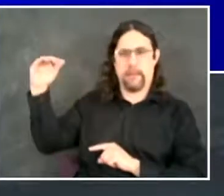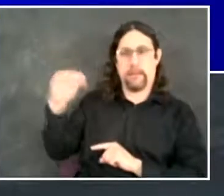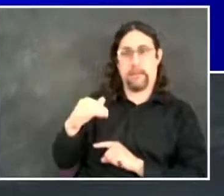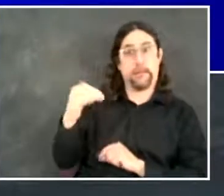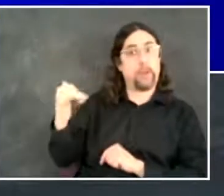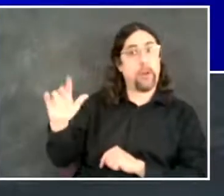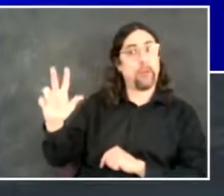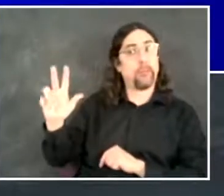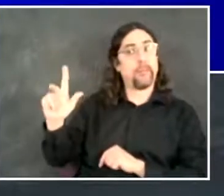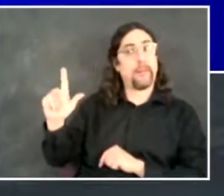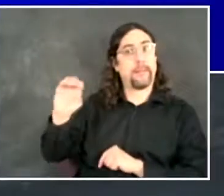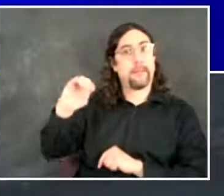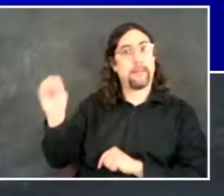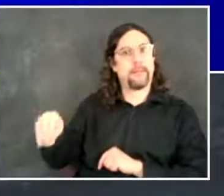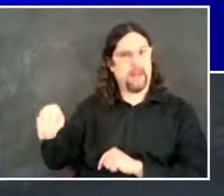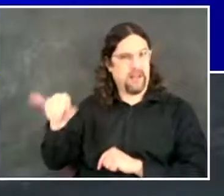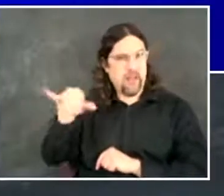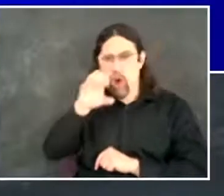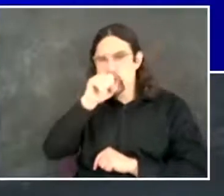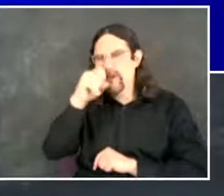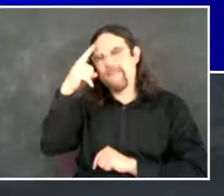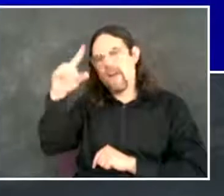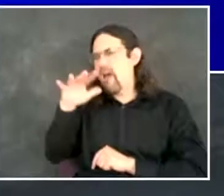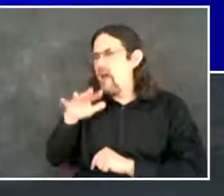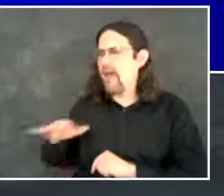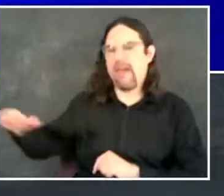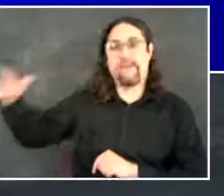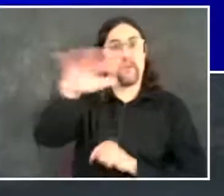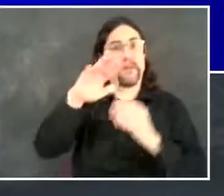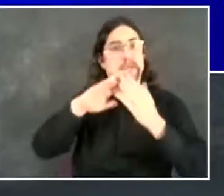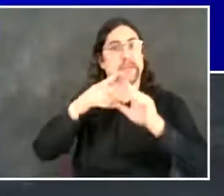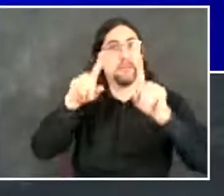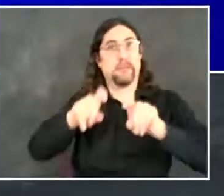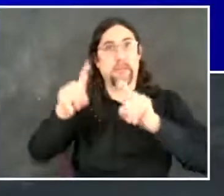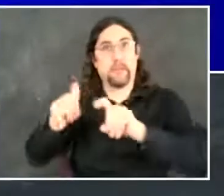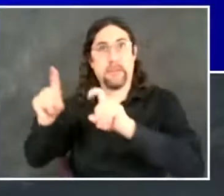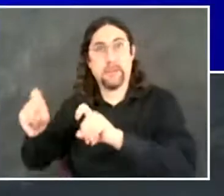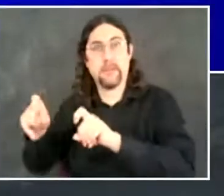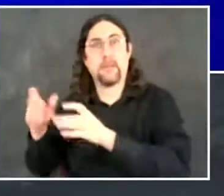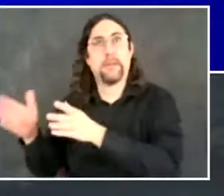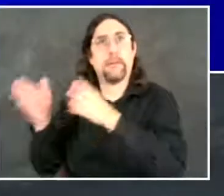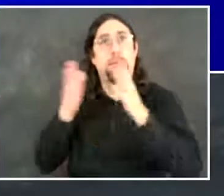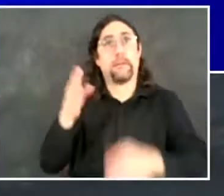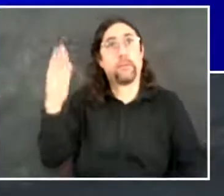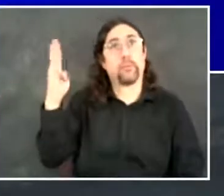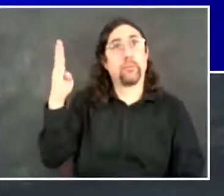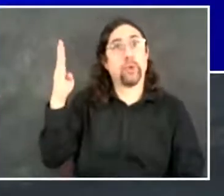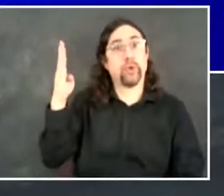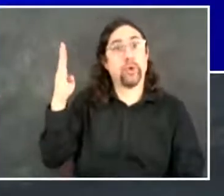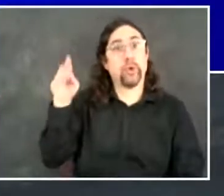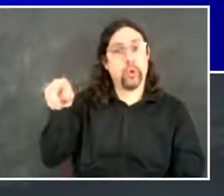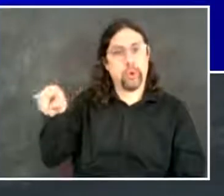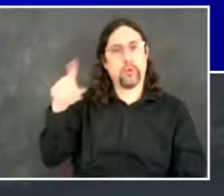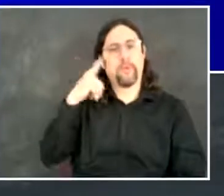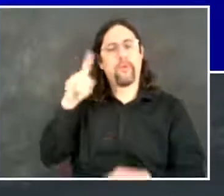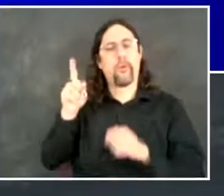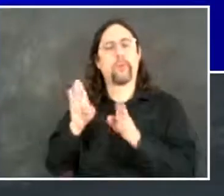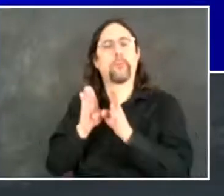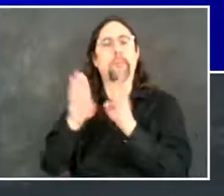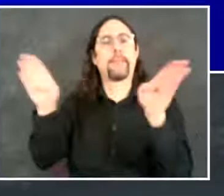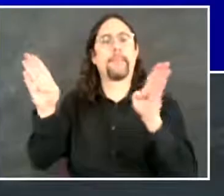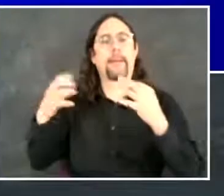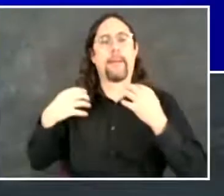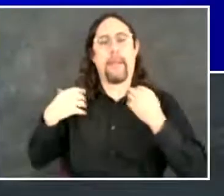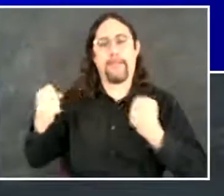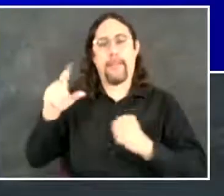we saw real progress today, and this is exciting to see as well. When we launched, 78% of their tests were